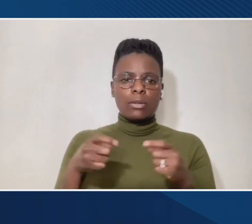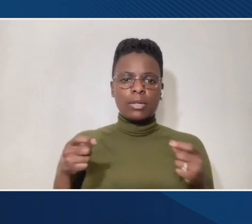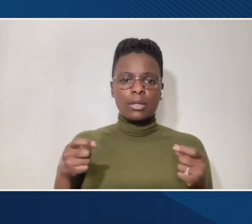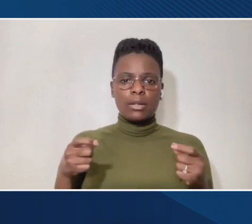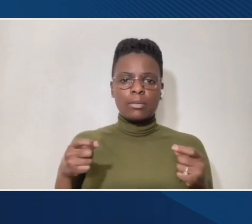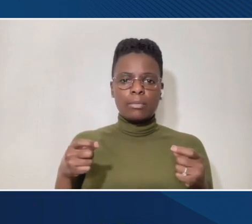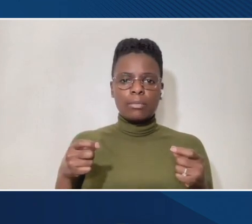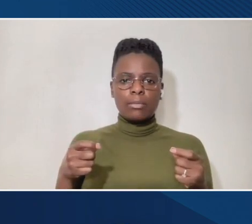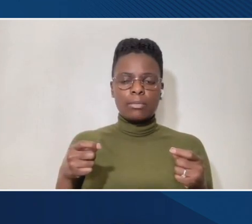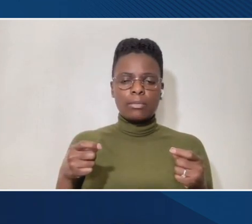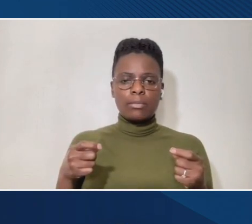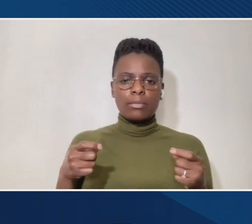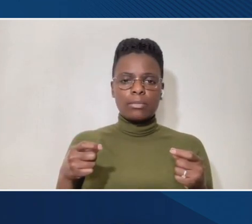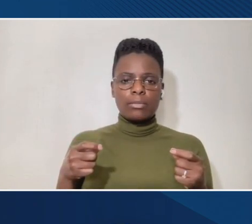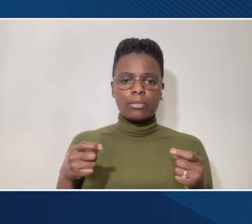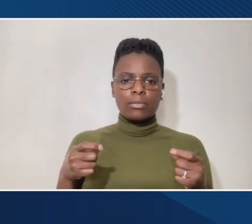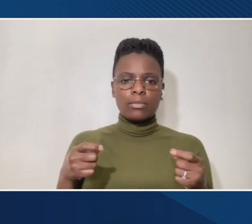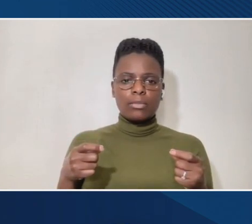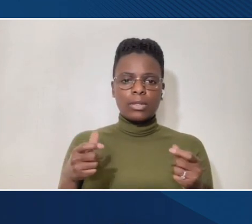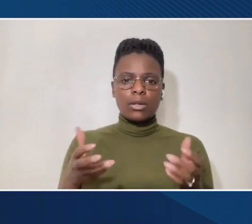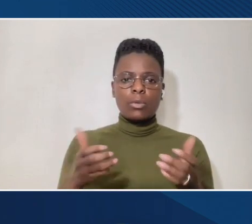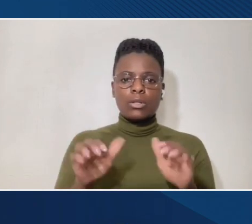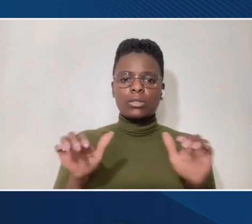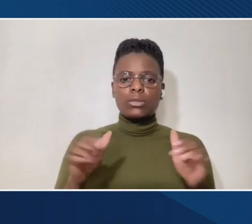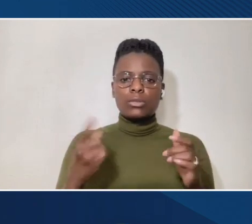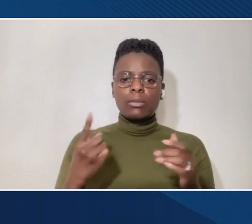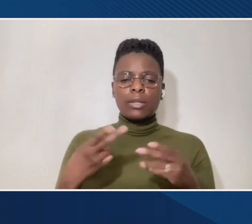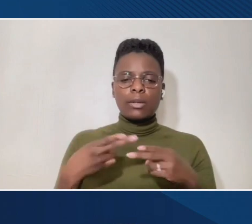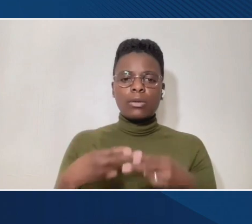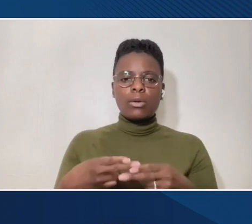currently serving, with this being an extra